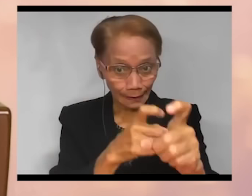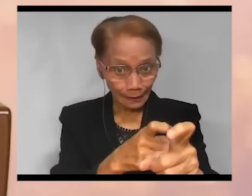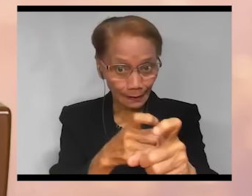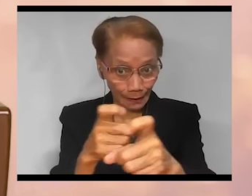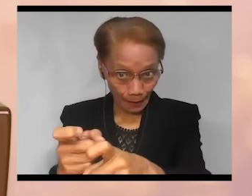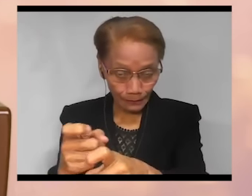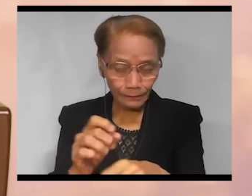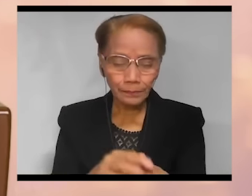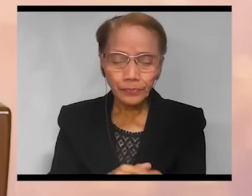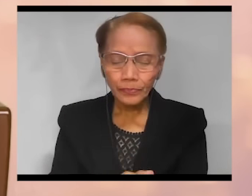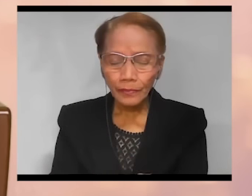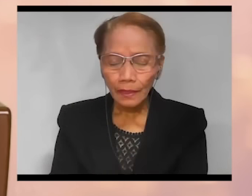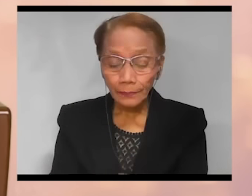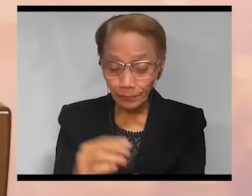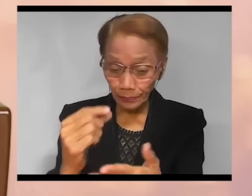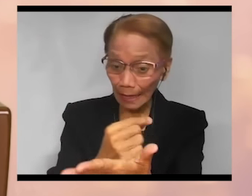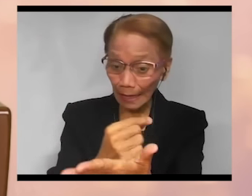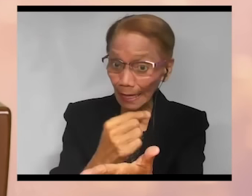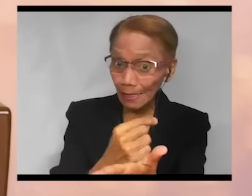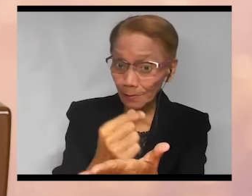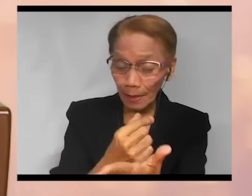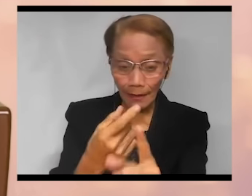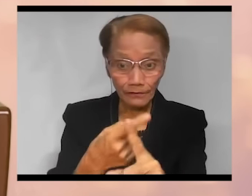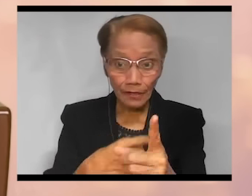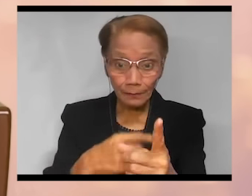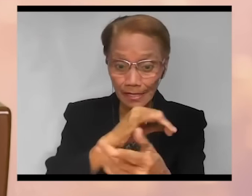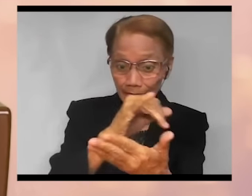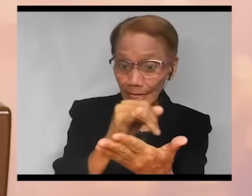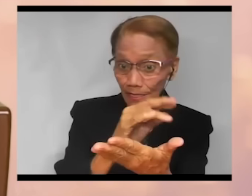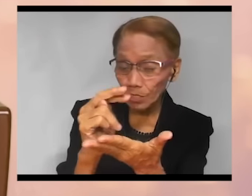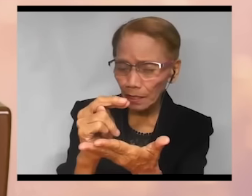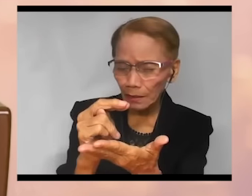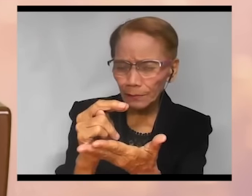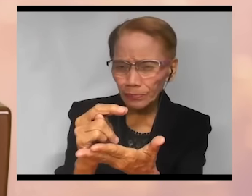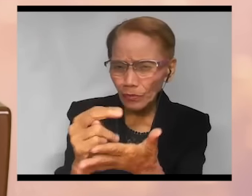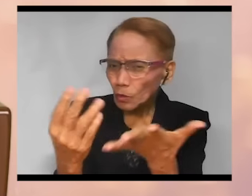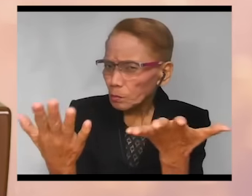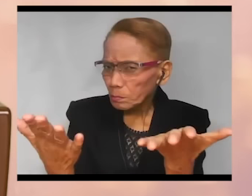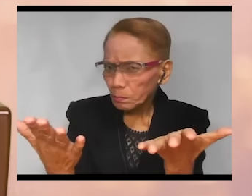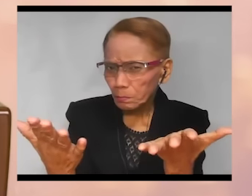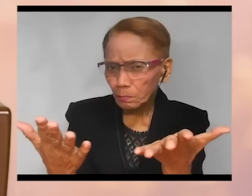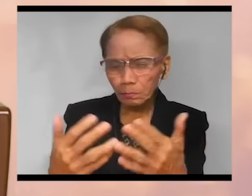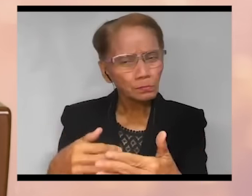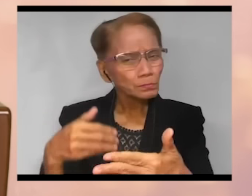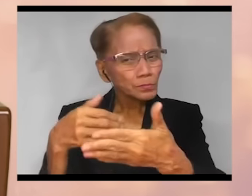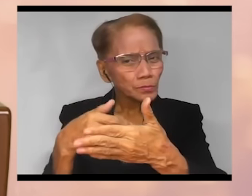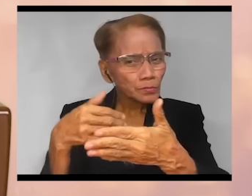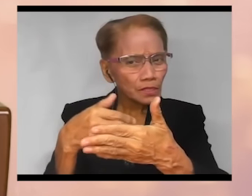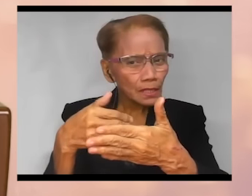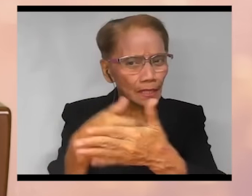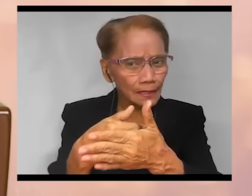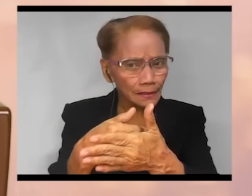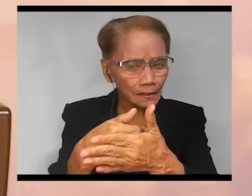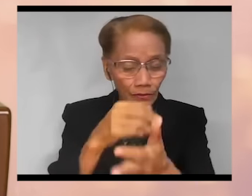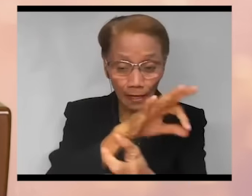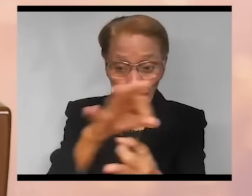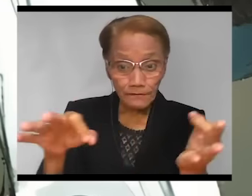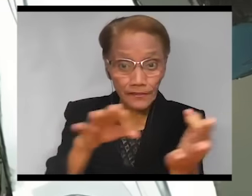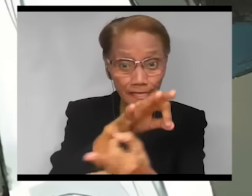In the Gospel from Saint John, we are close to the Feast of